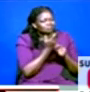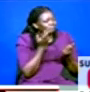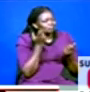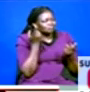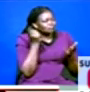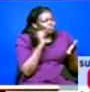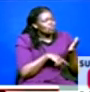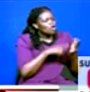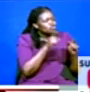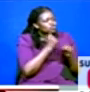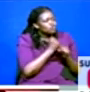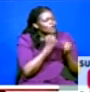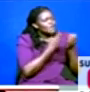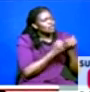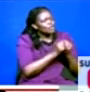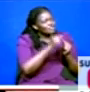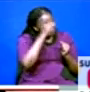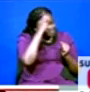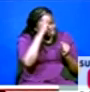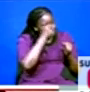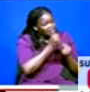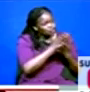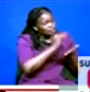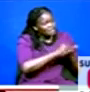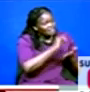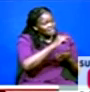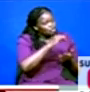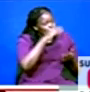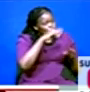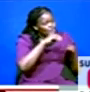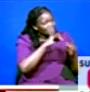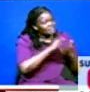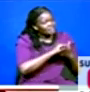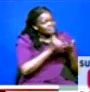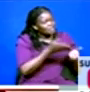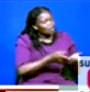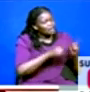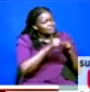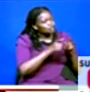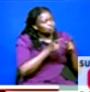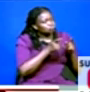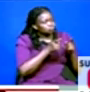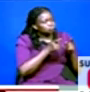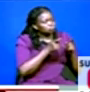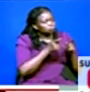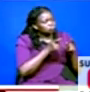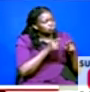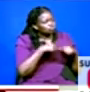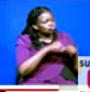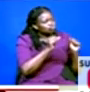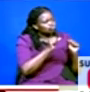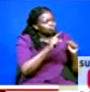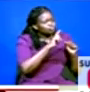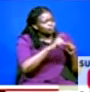that you're doing in partnership with government to ensure that that quality that the current administration is striving for is maintained? Let